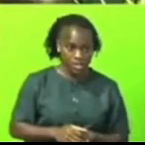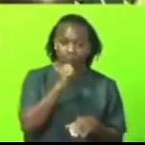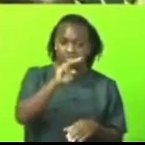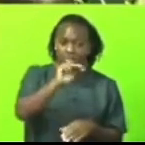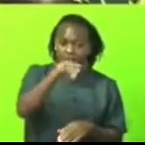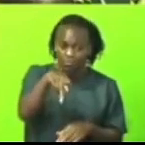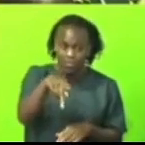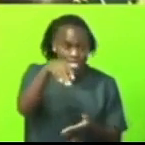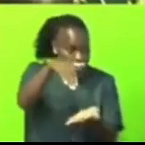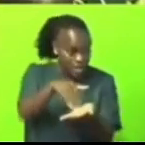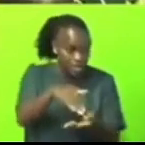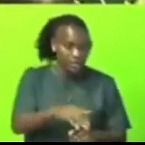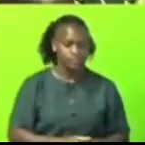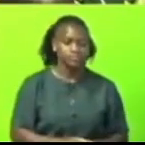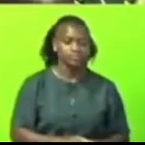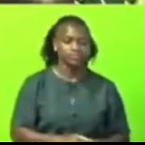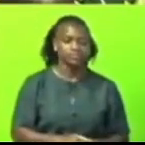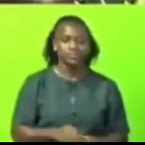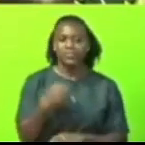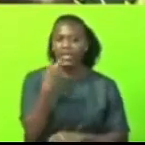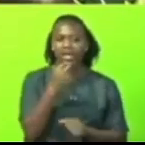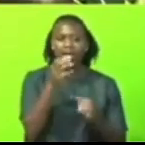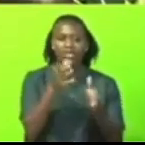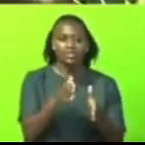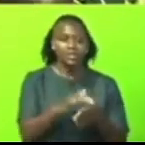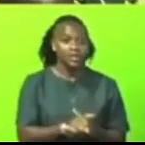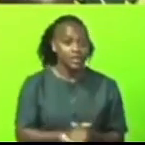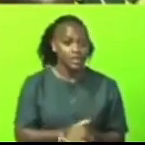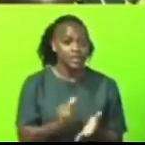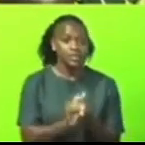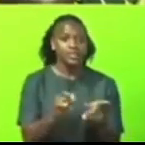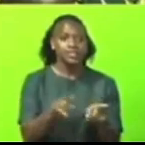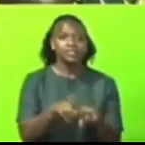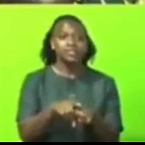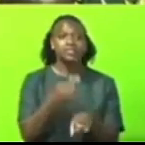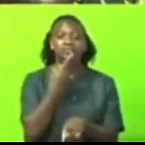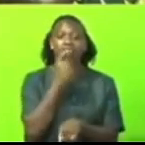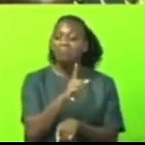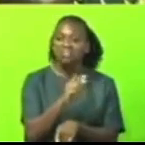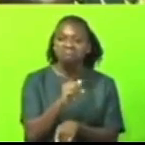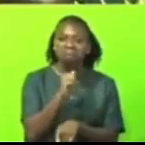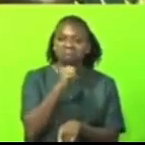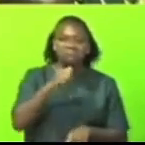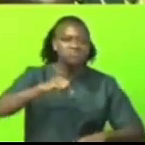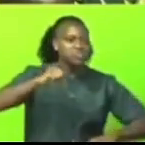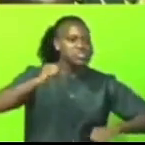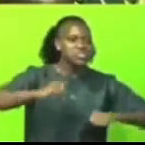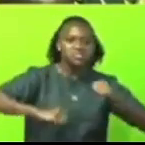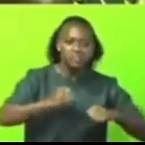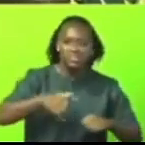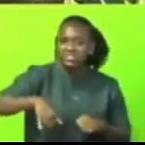of Parliament Mr Speaker this ruling was not contested and has still not been